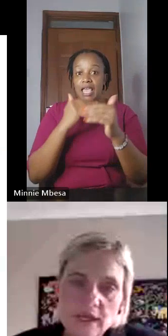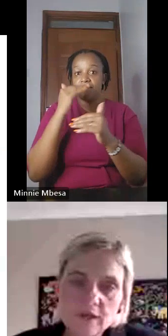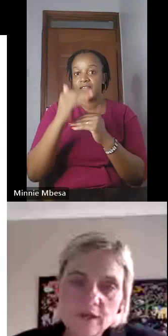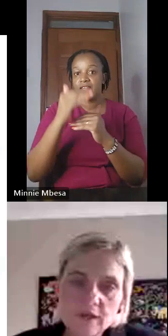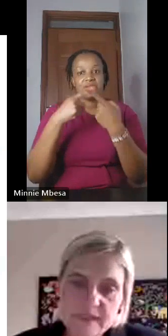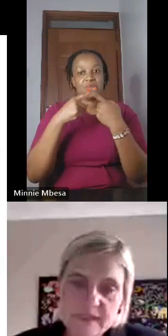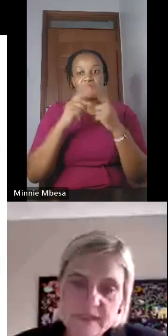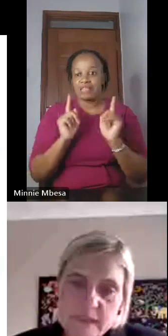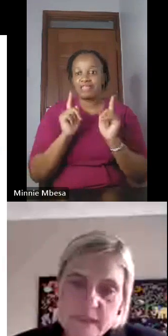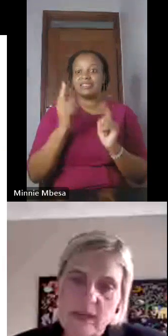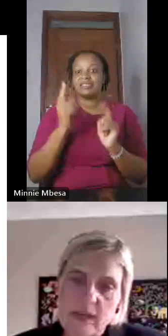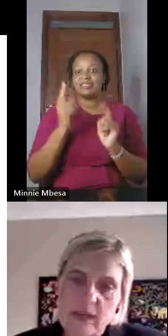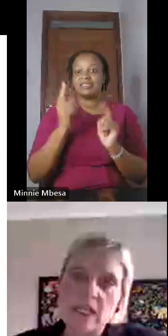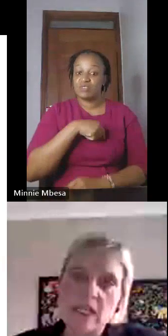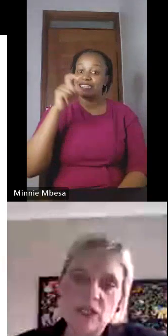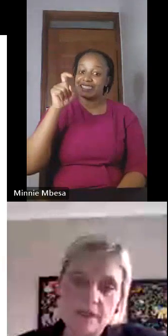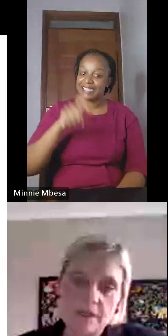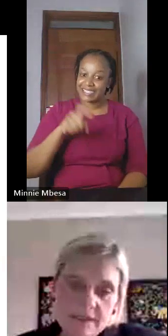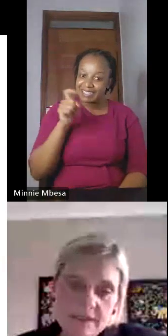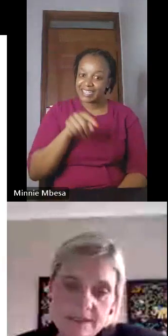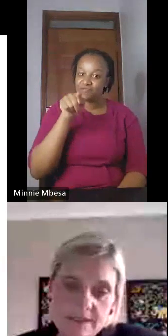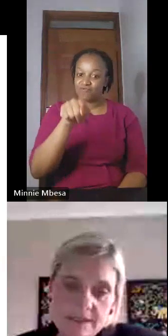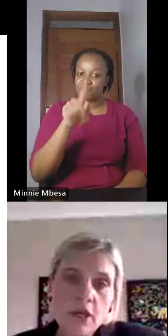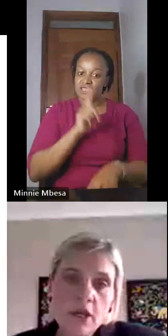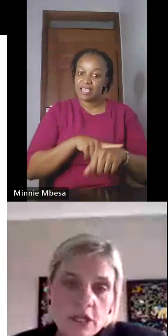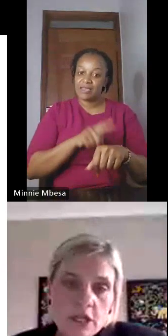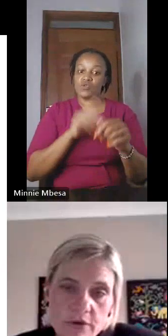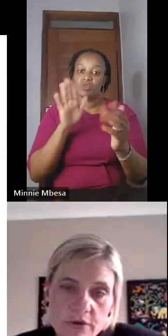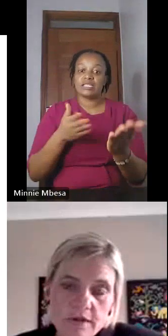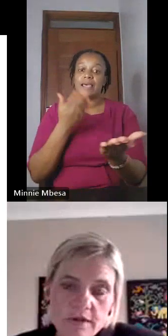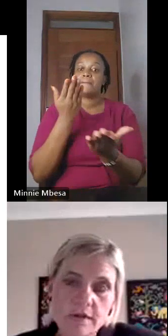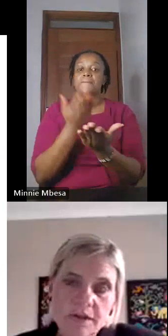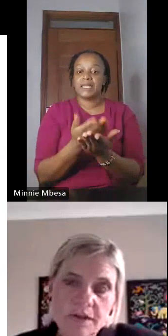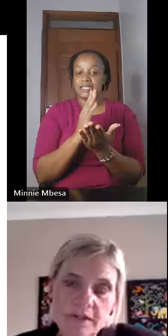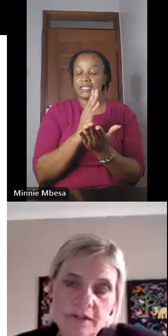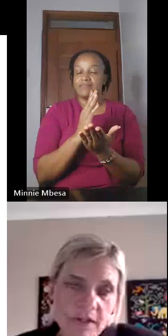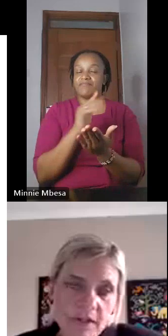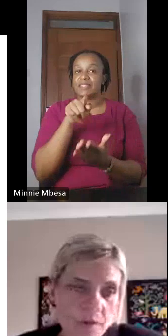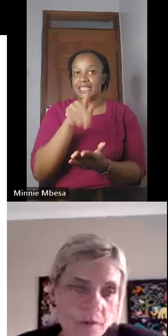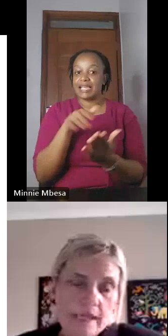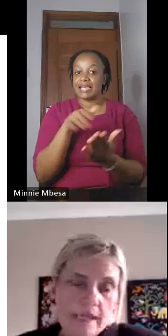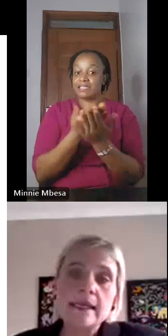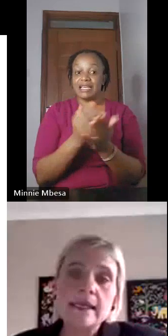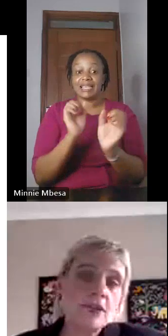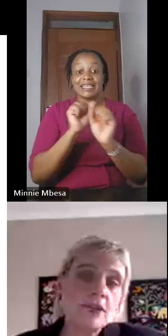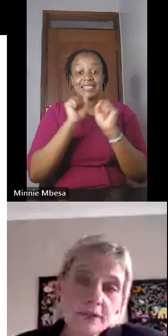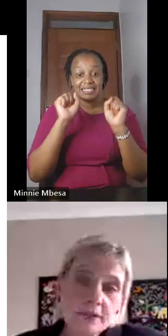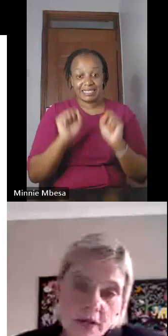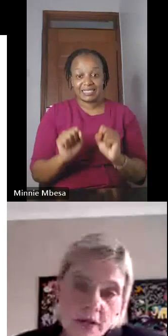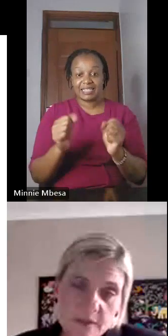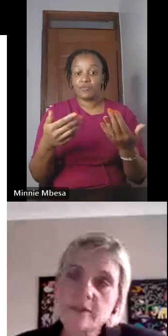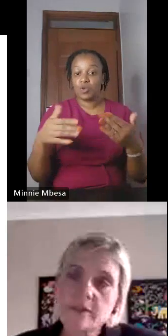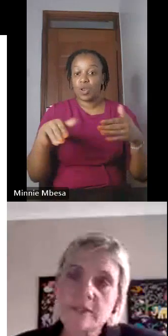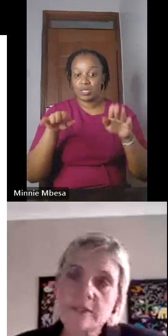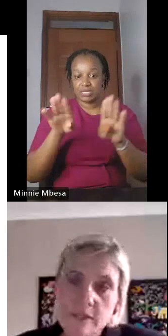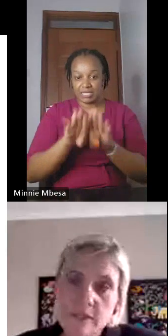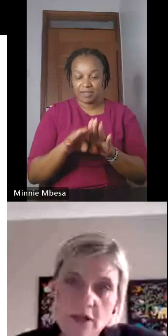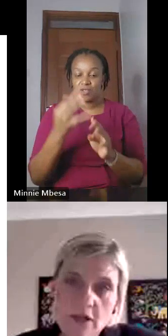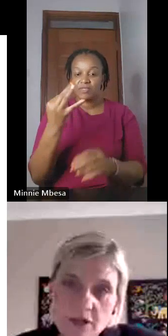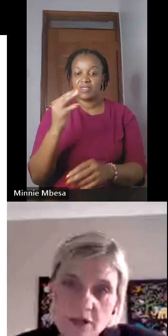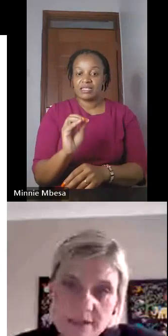you, once you've submitted your application and the system closes on the 30th of April, it's not possible